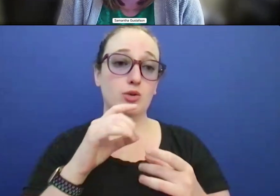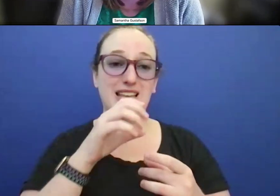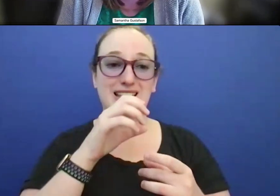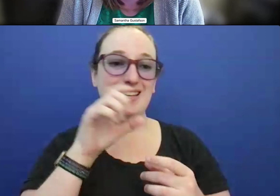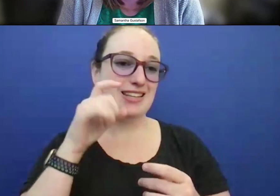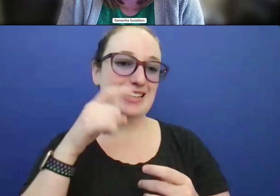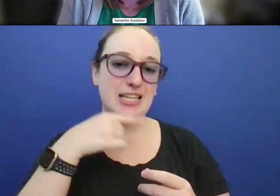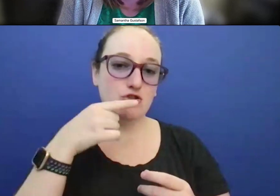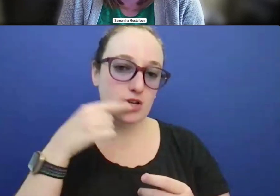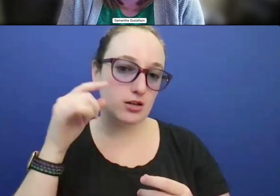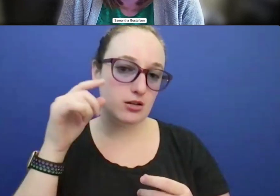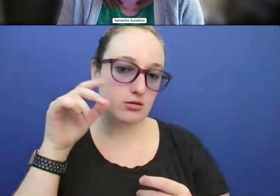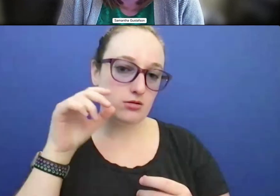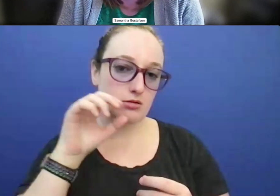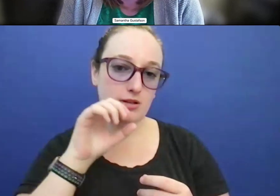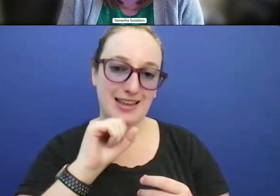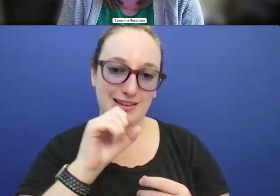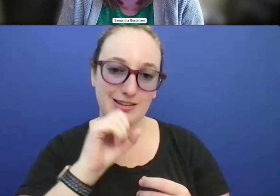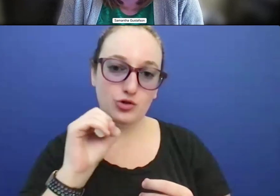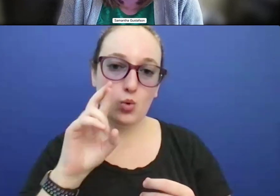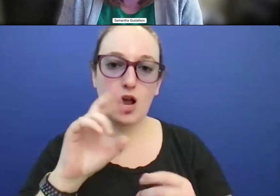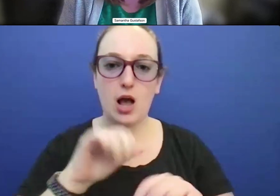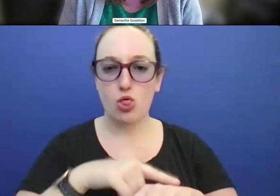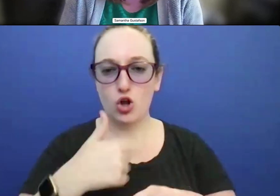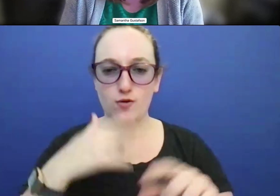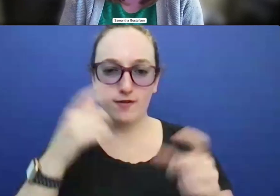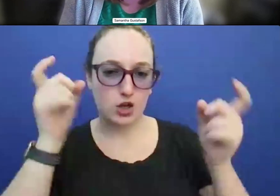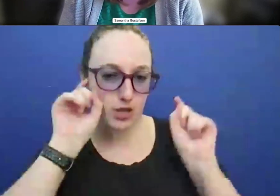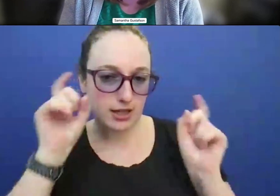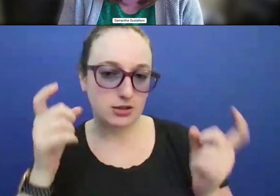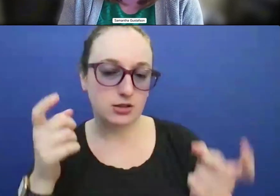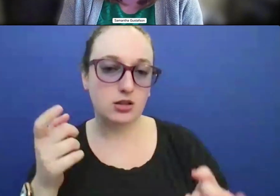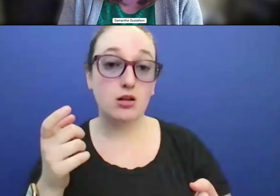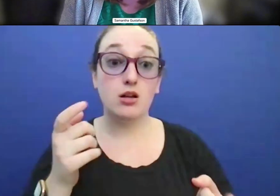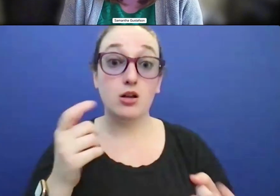how long one has been amplified? That's a really good